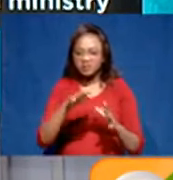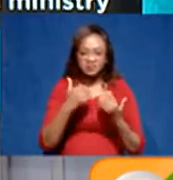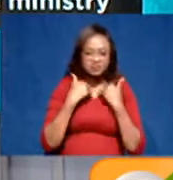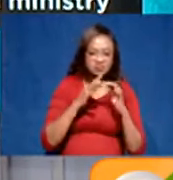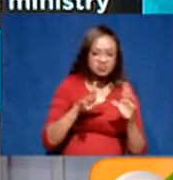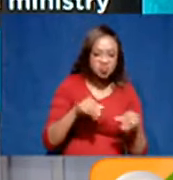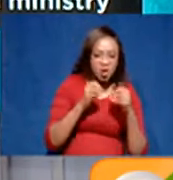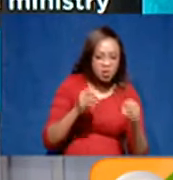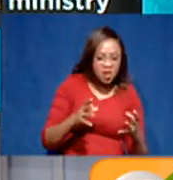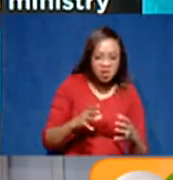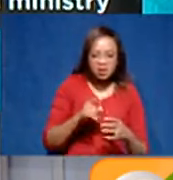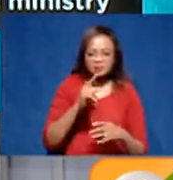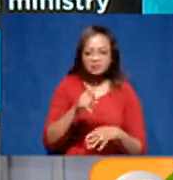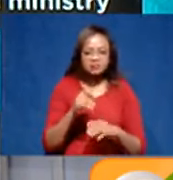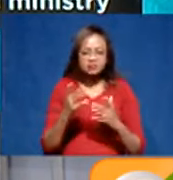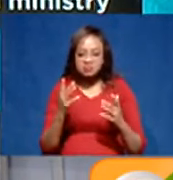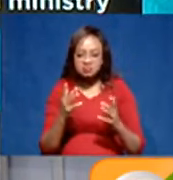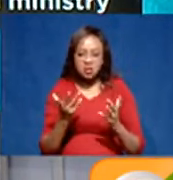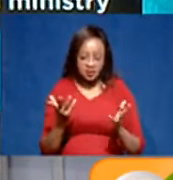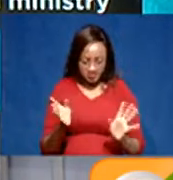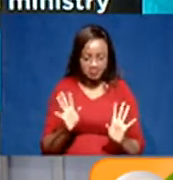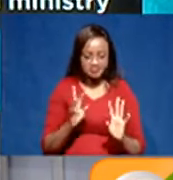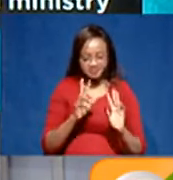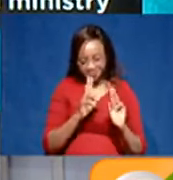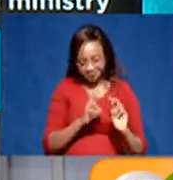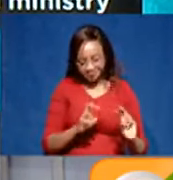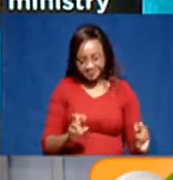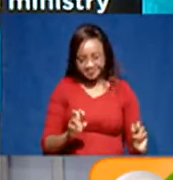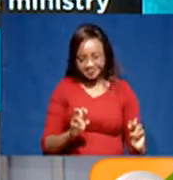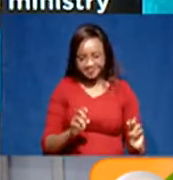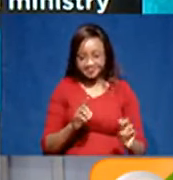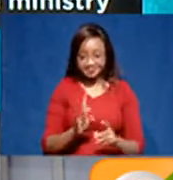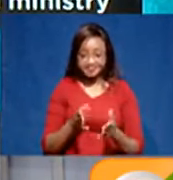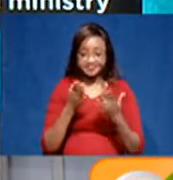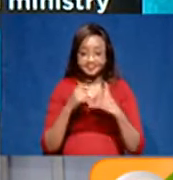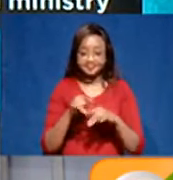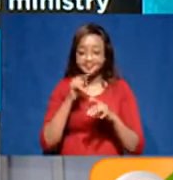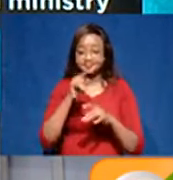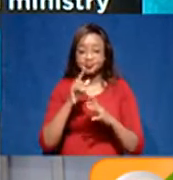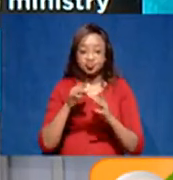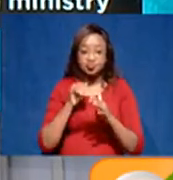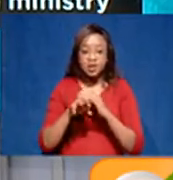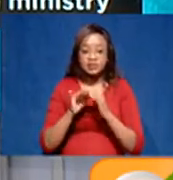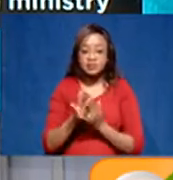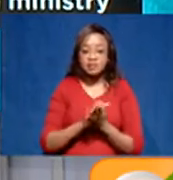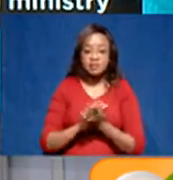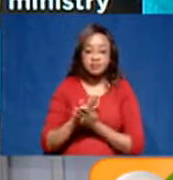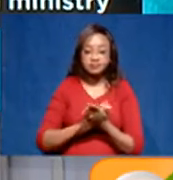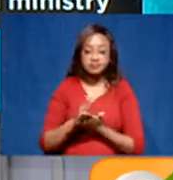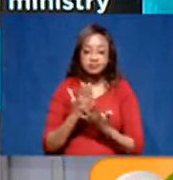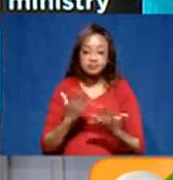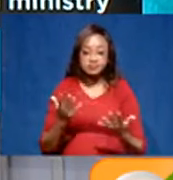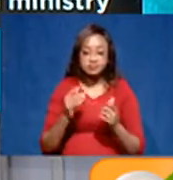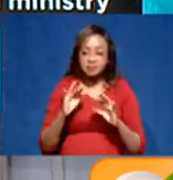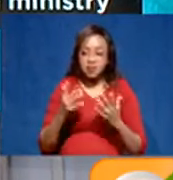many rooms that are usable for that family? Access to basic services is also a factor that they'll be looking at. Household composition